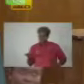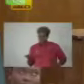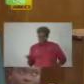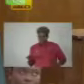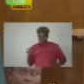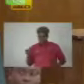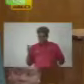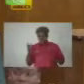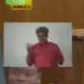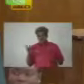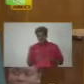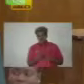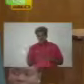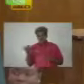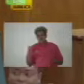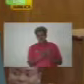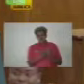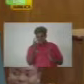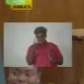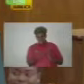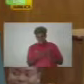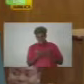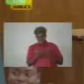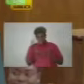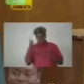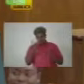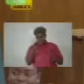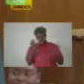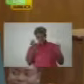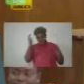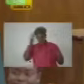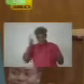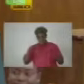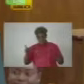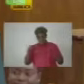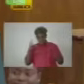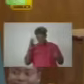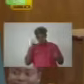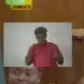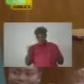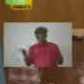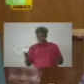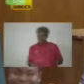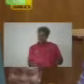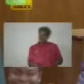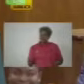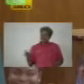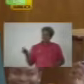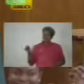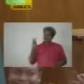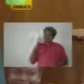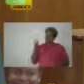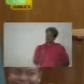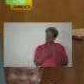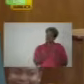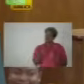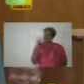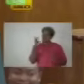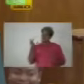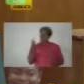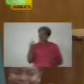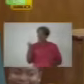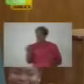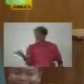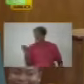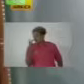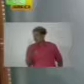You just easily get distracted, Senator Crawford. Yes. Focus, man. Focus. No, I'm saying he must watch YouTube views after. But don't